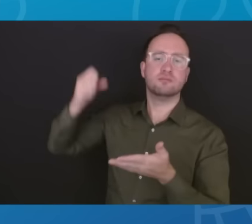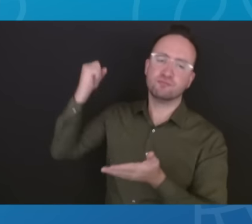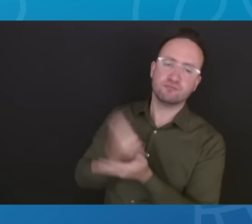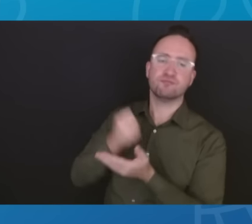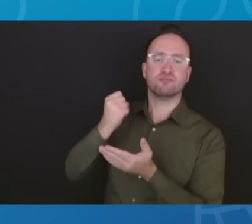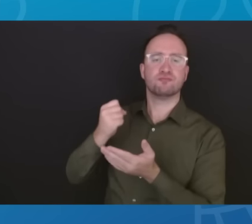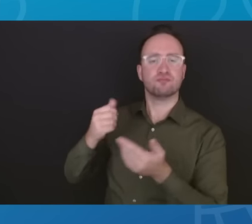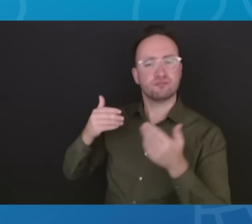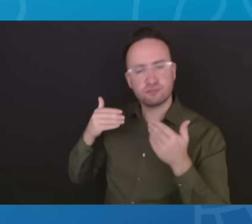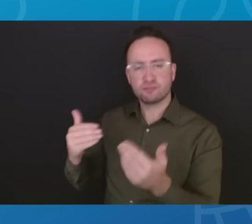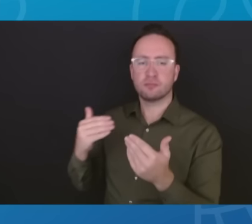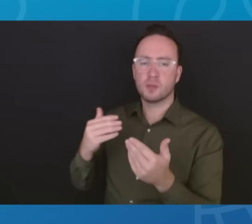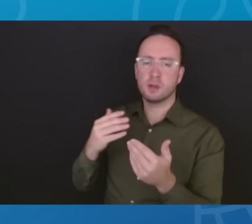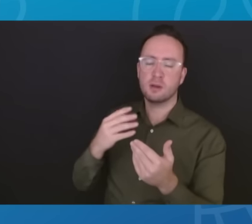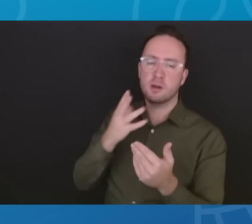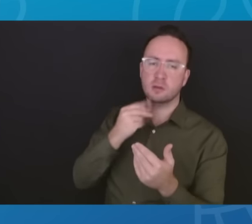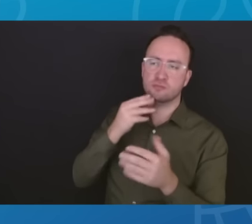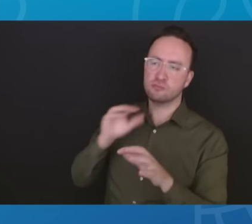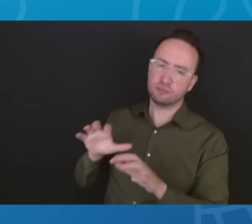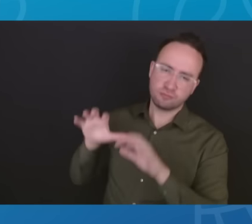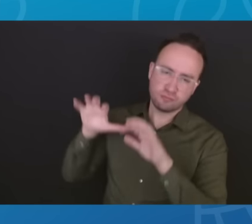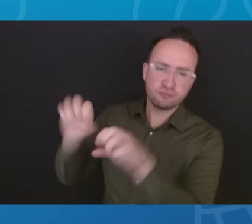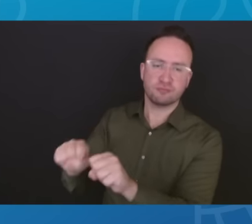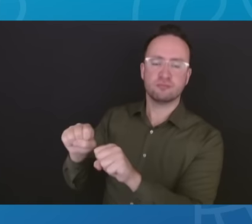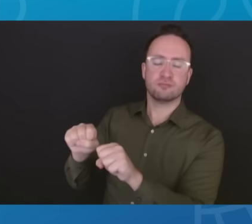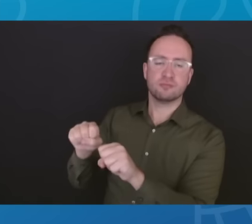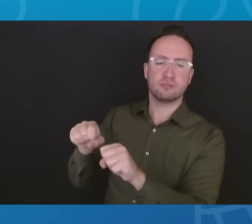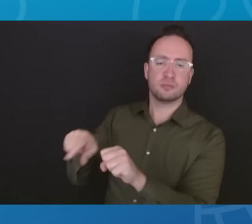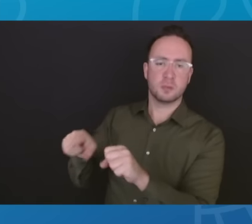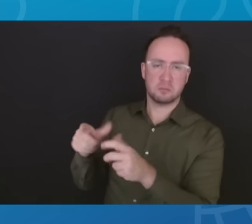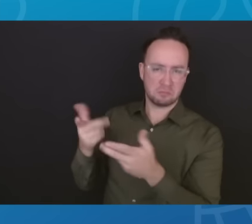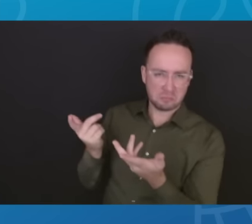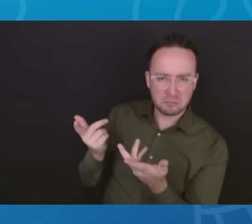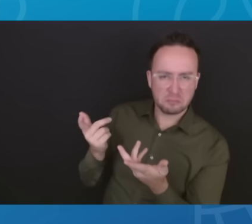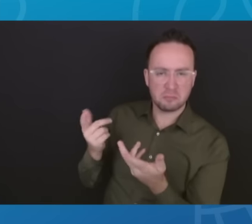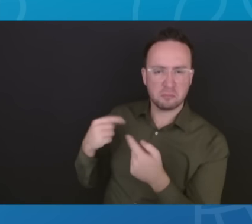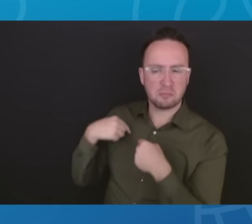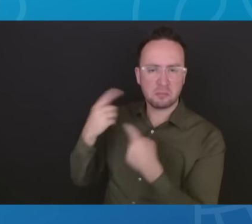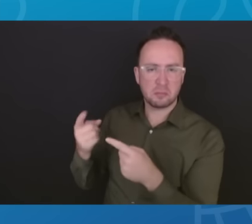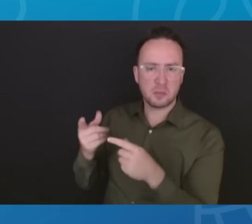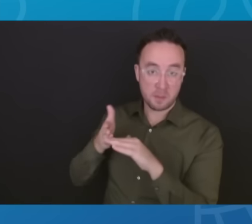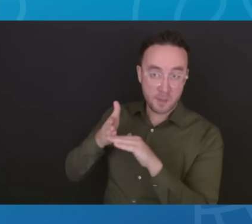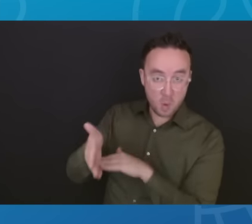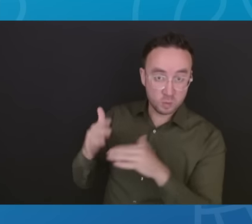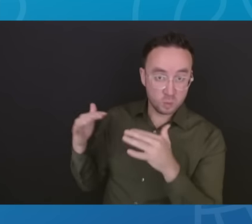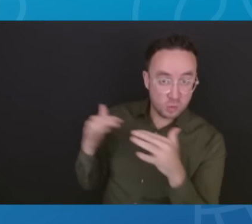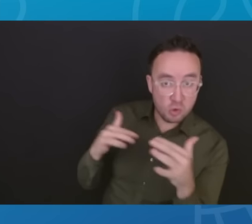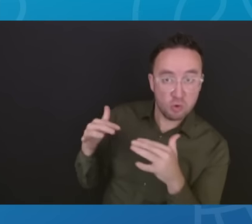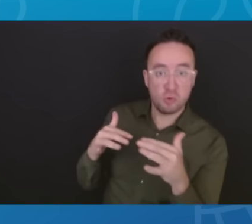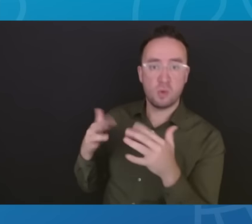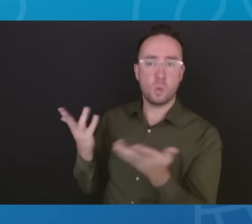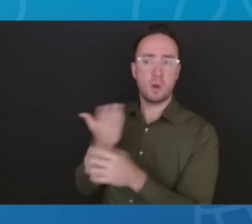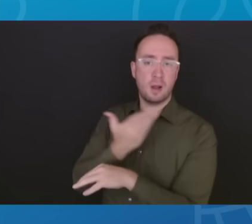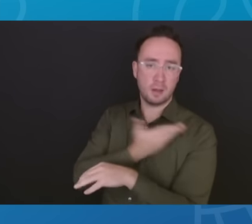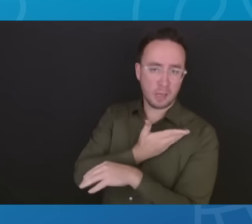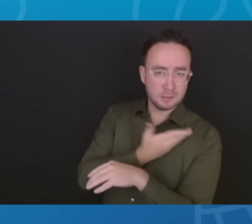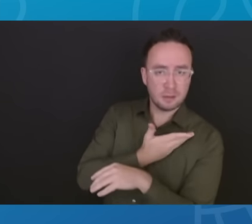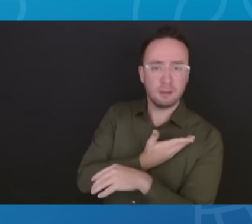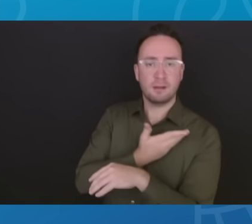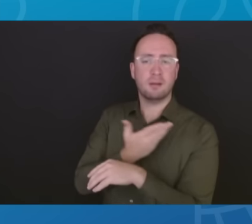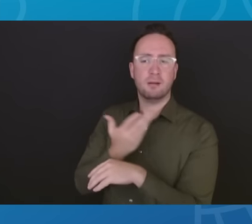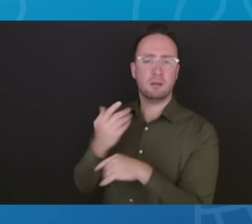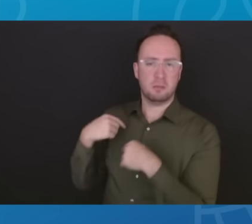just talked about how there was no post-war Gaza plan, there was no political pathway, and that left us where we are a year on in Gaza.